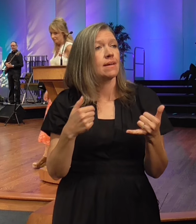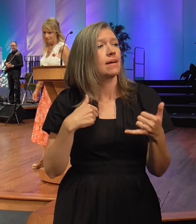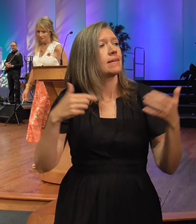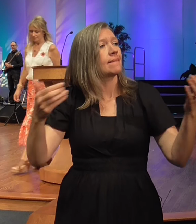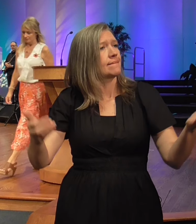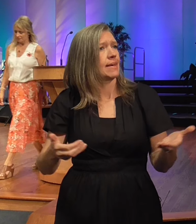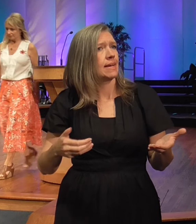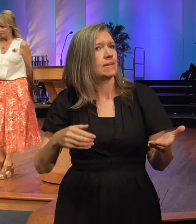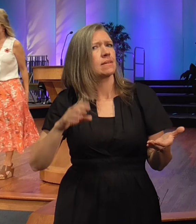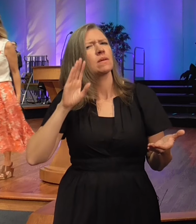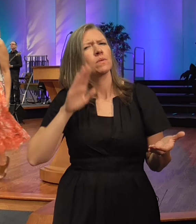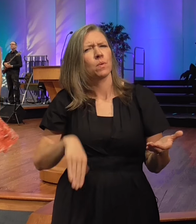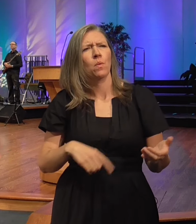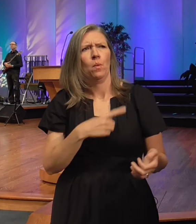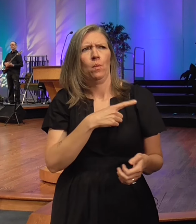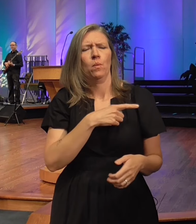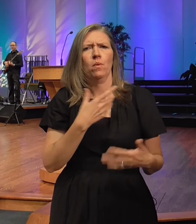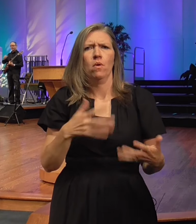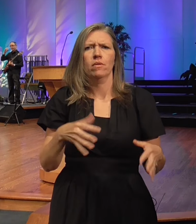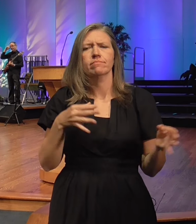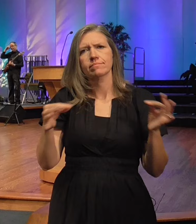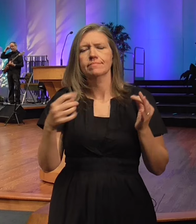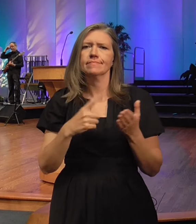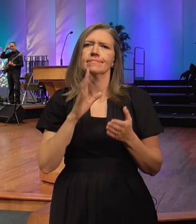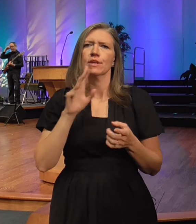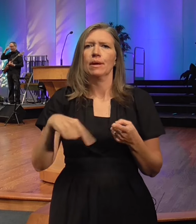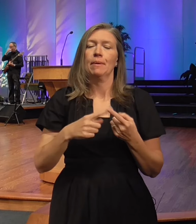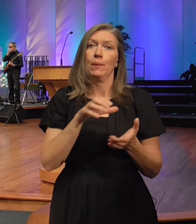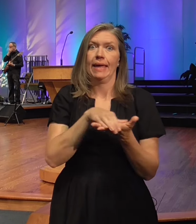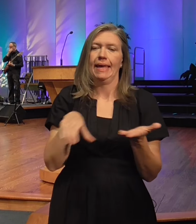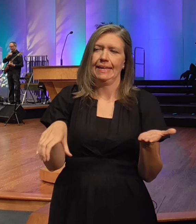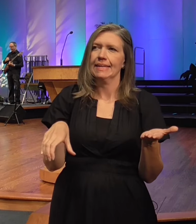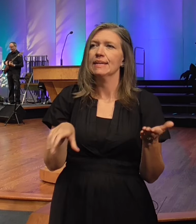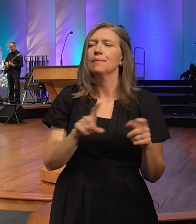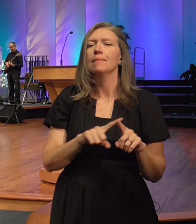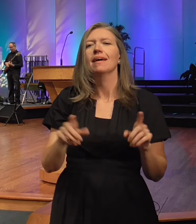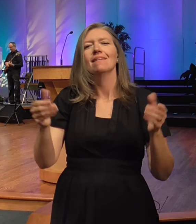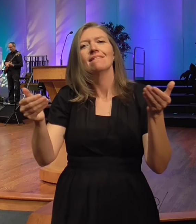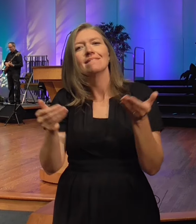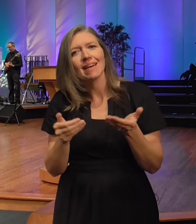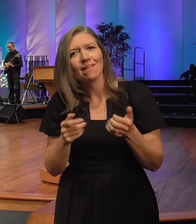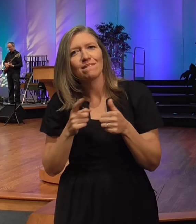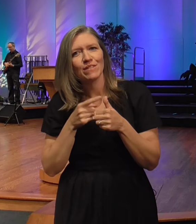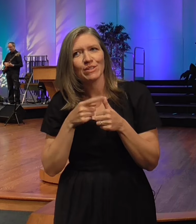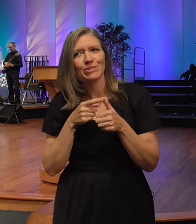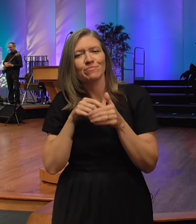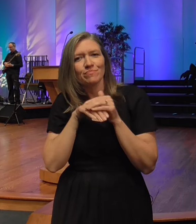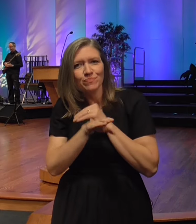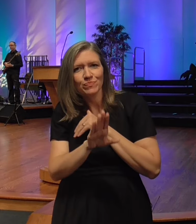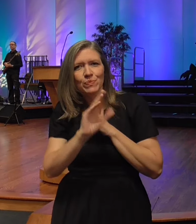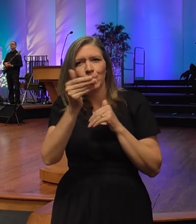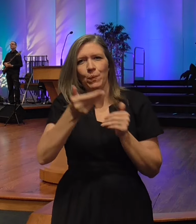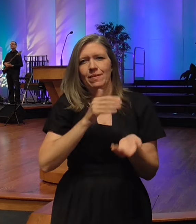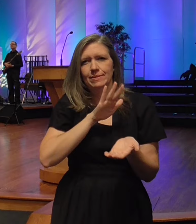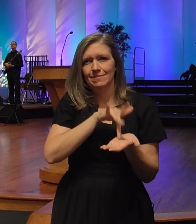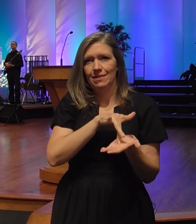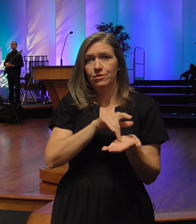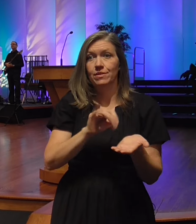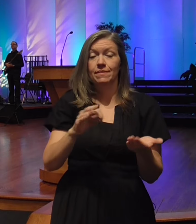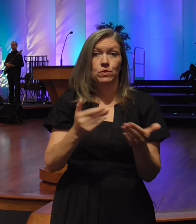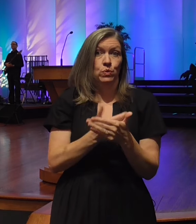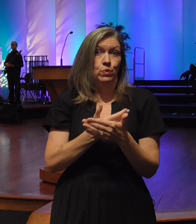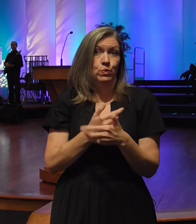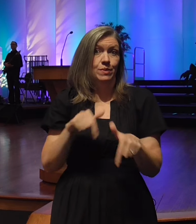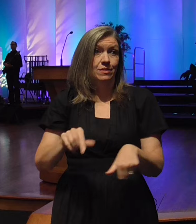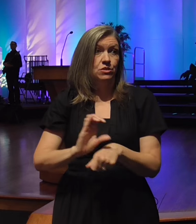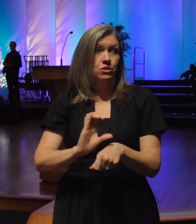a wonderful addition today. And today I would invite you, I know he told you about